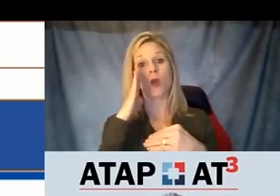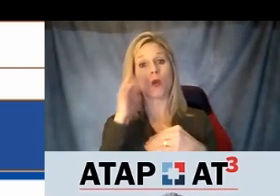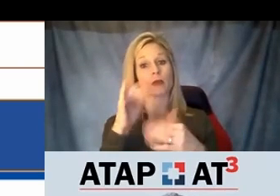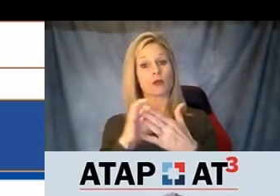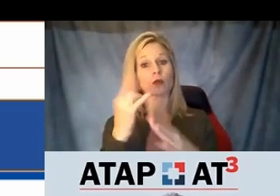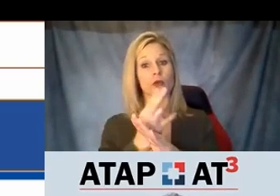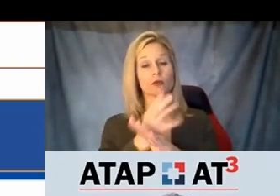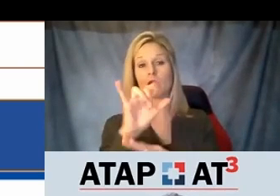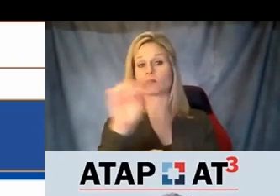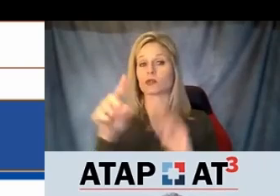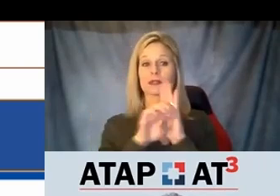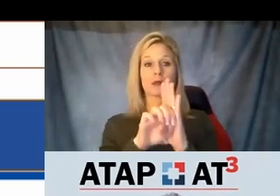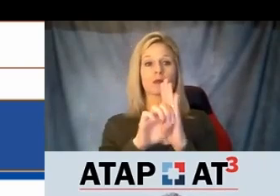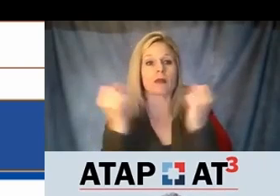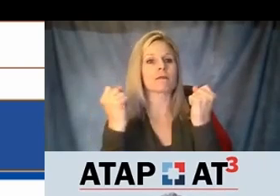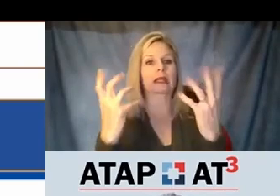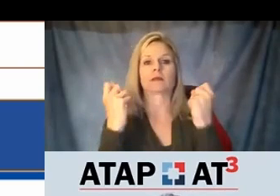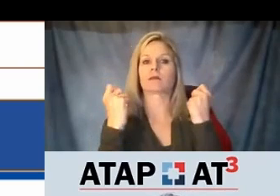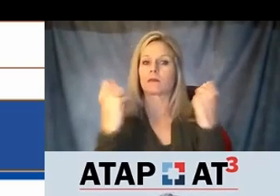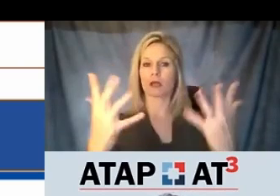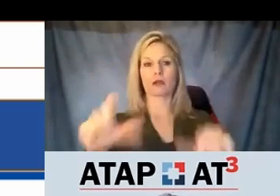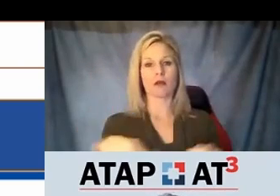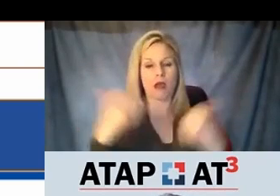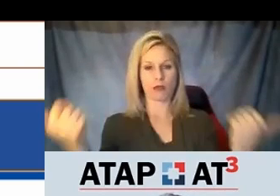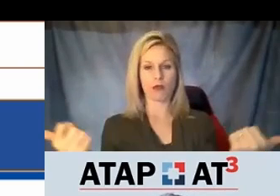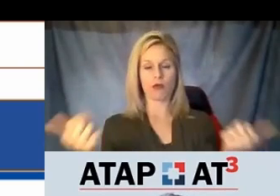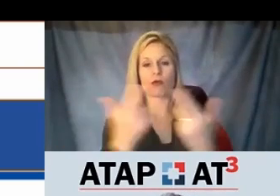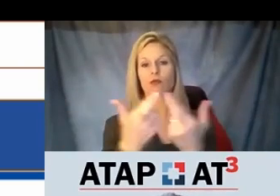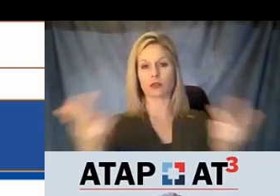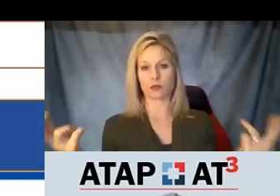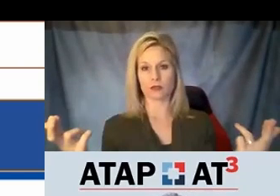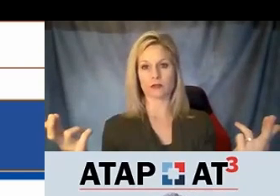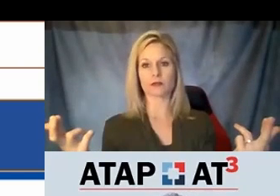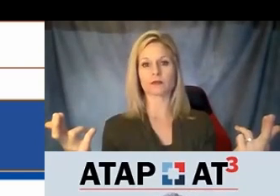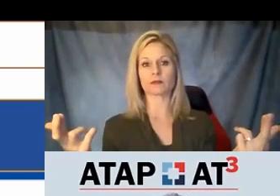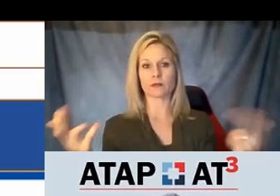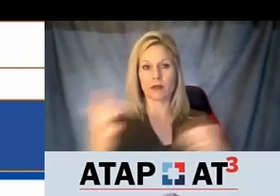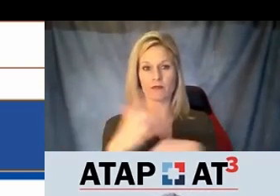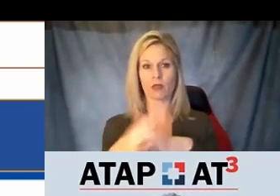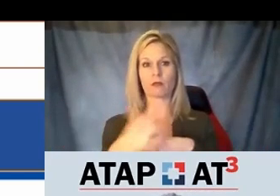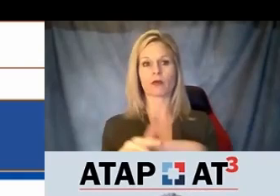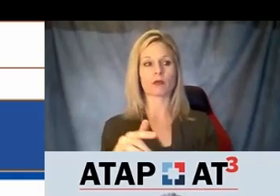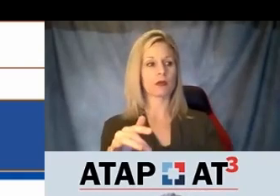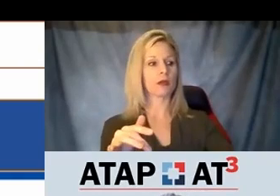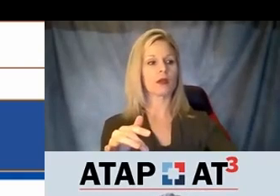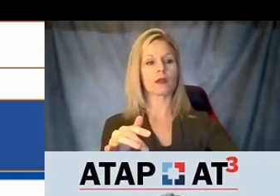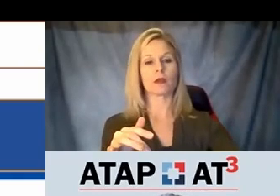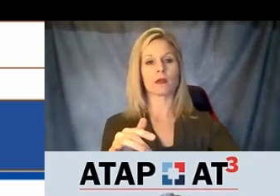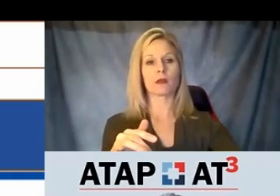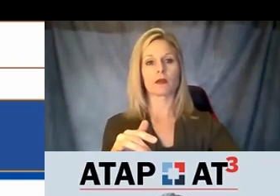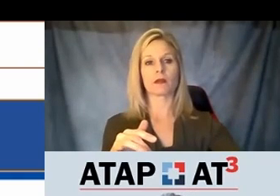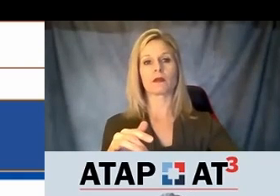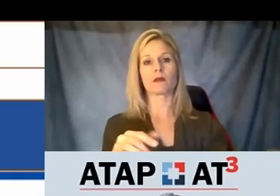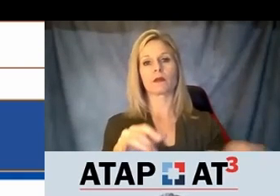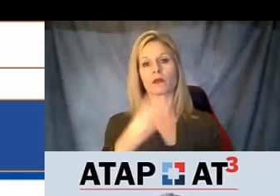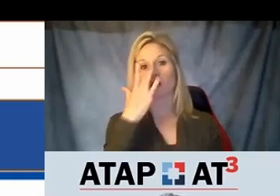just examples of many, many other resources that are available. Earlier, as we prepared for this